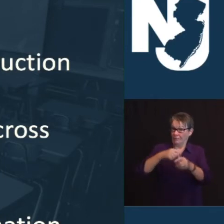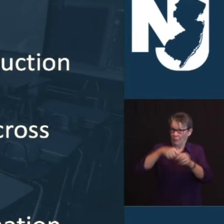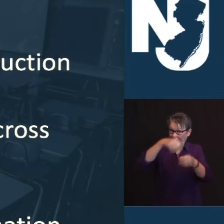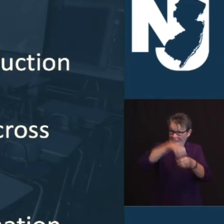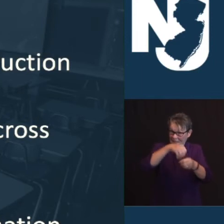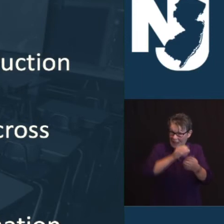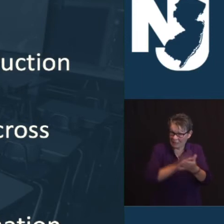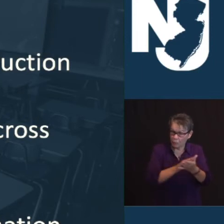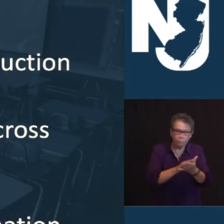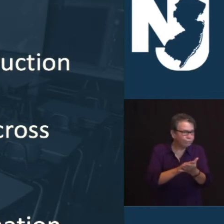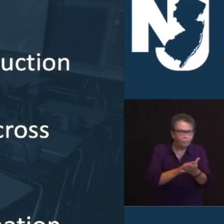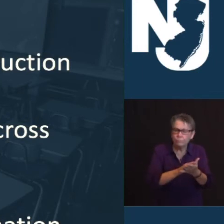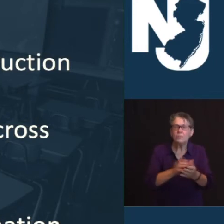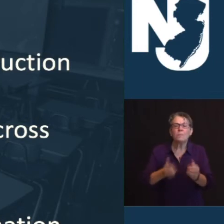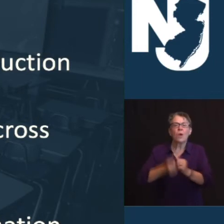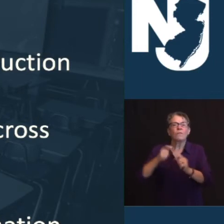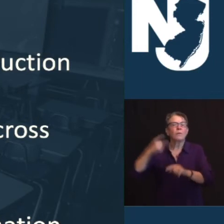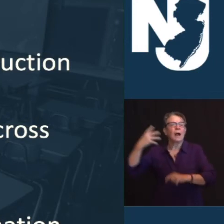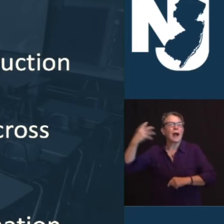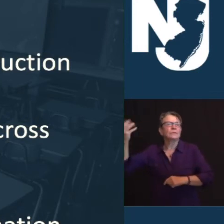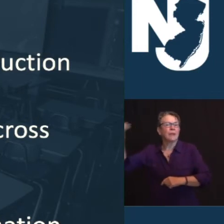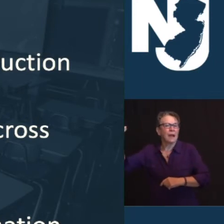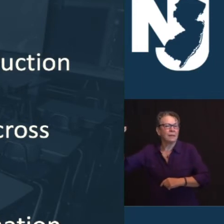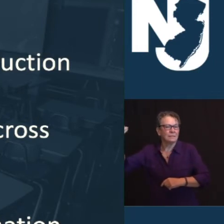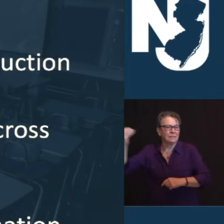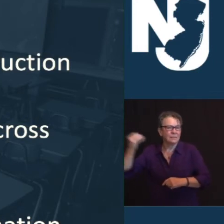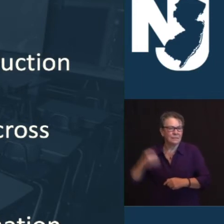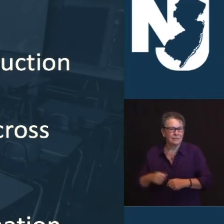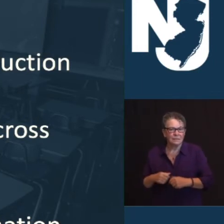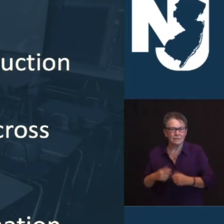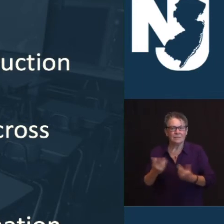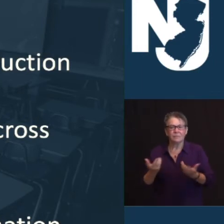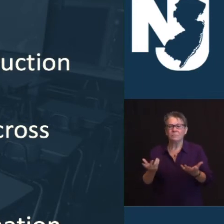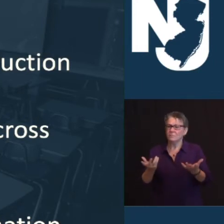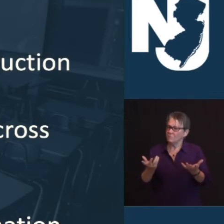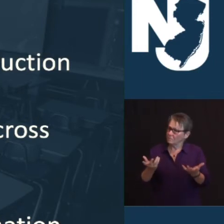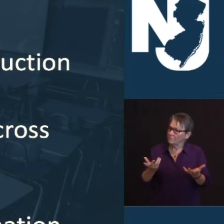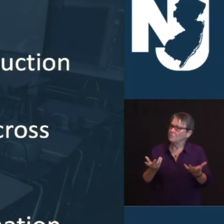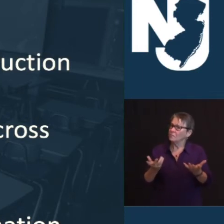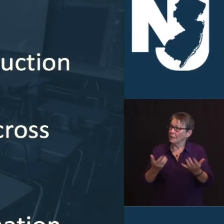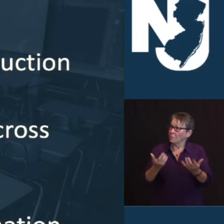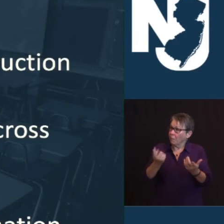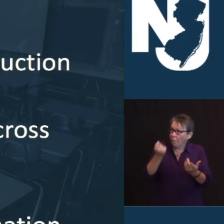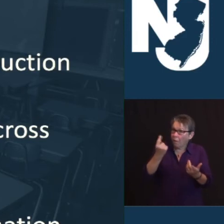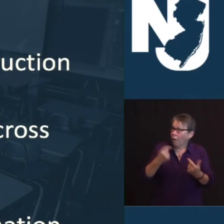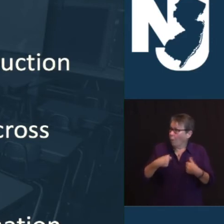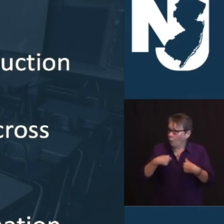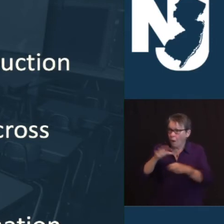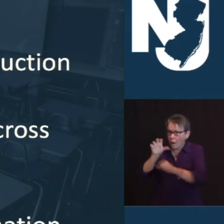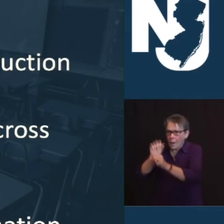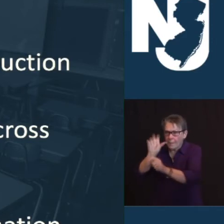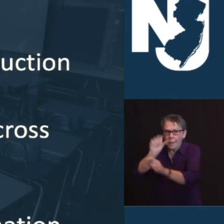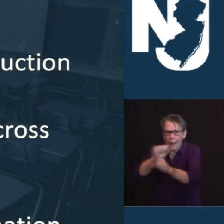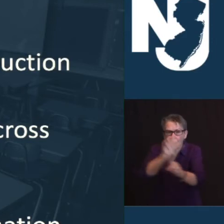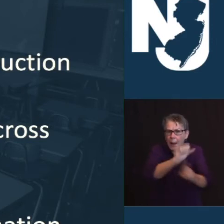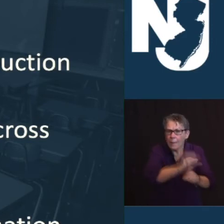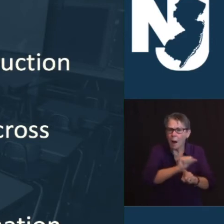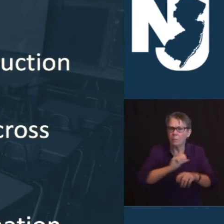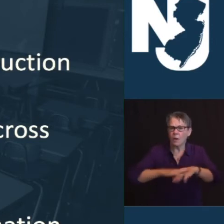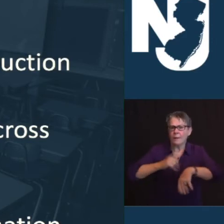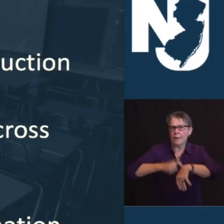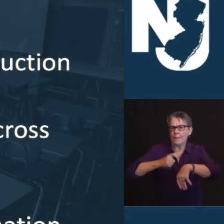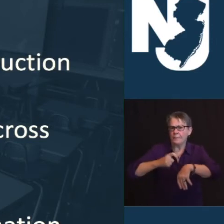catching cases early and quickly to limit the spread within a school. And that is, none of this is to say, as I've mentioned